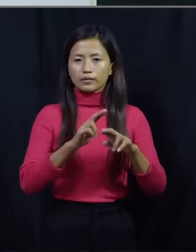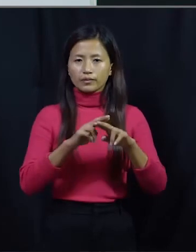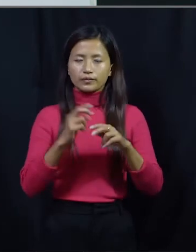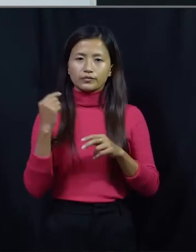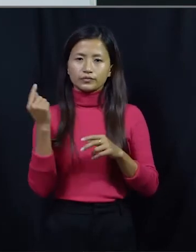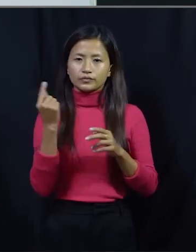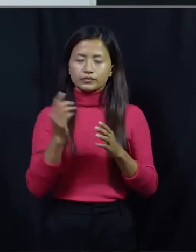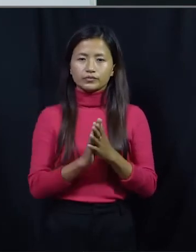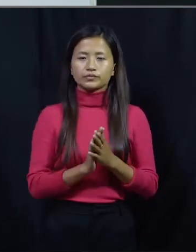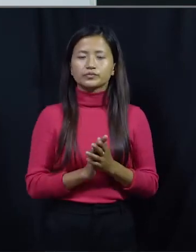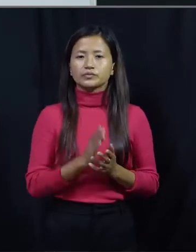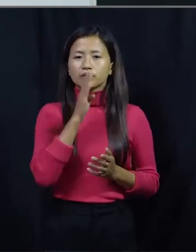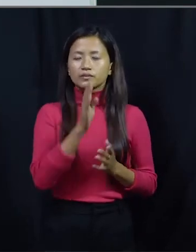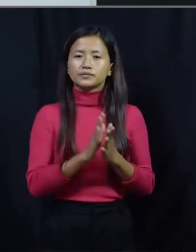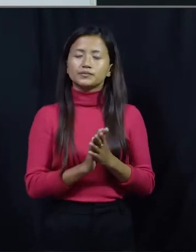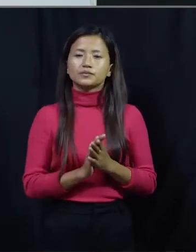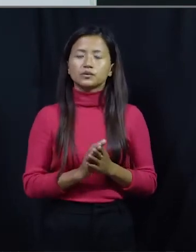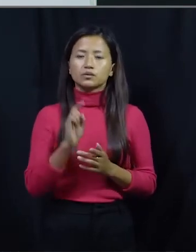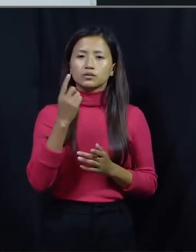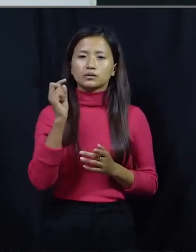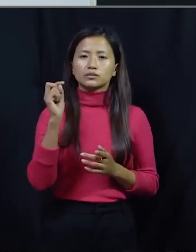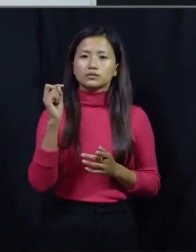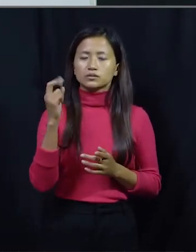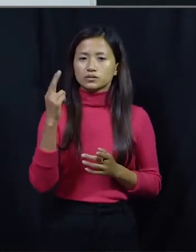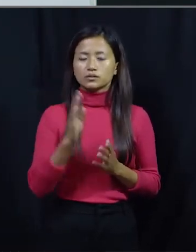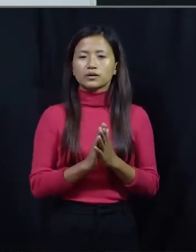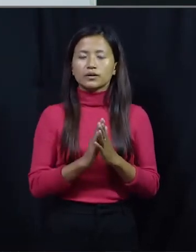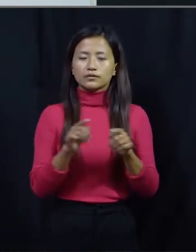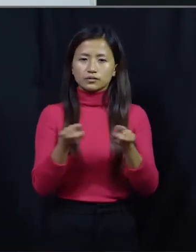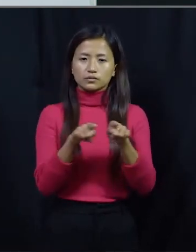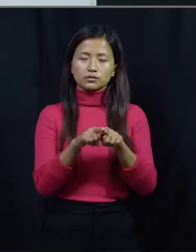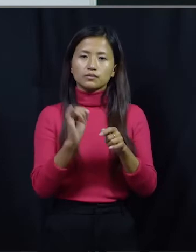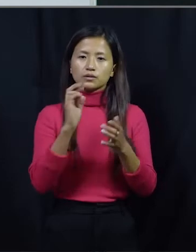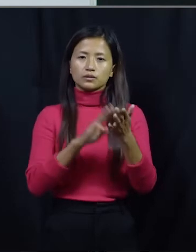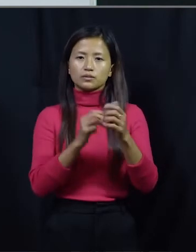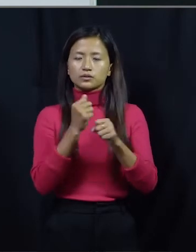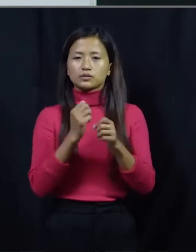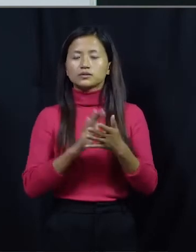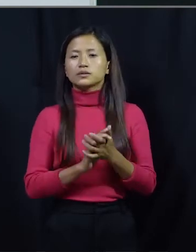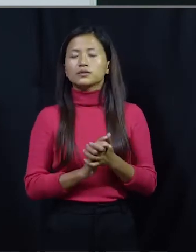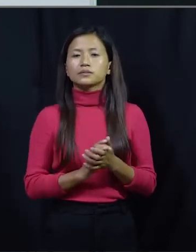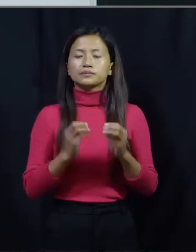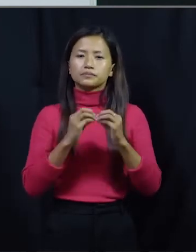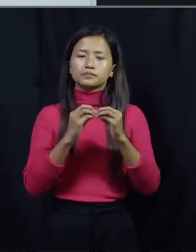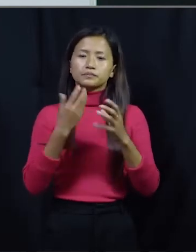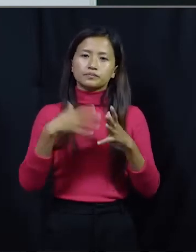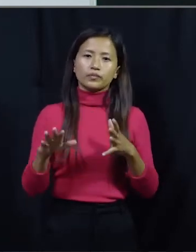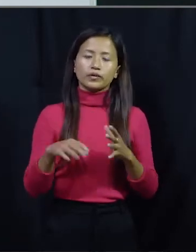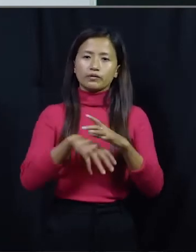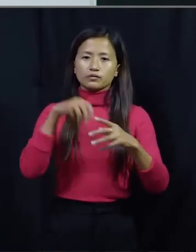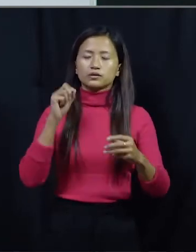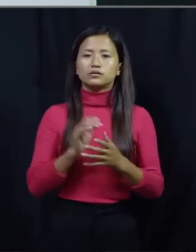it is not one-to-one because 1 and 2 have the same image A, right? B is left out. It's okay, no problem.